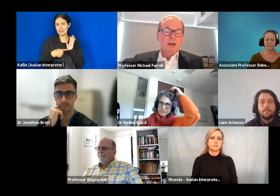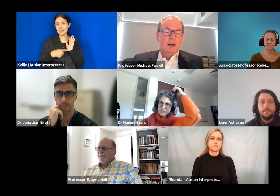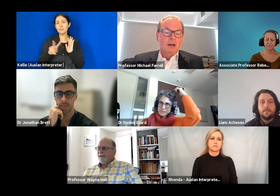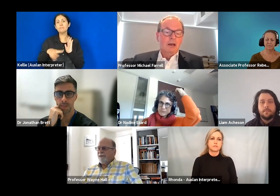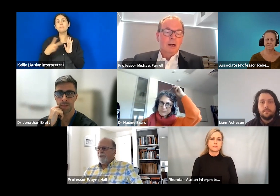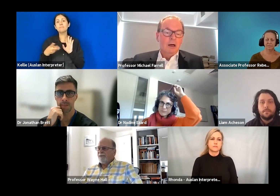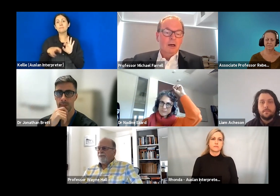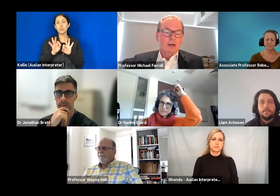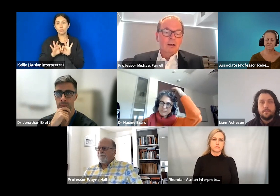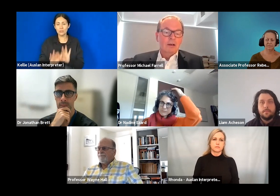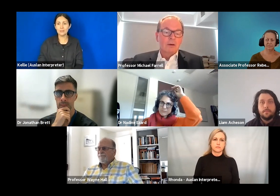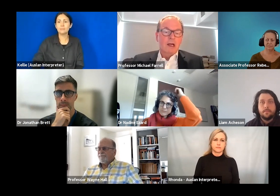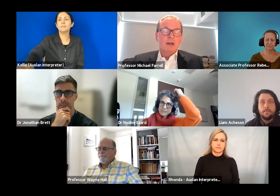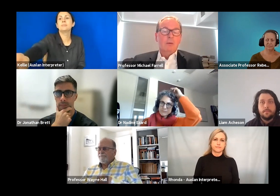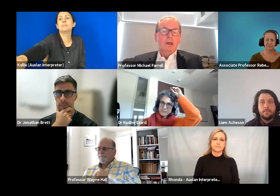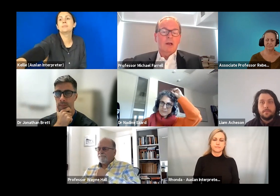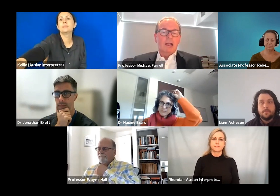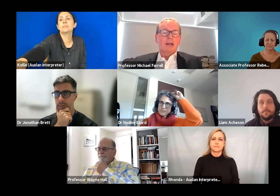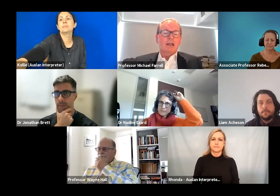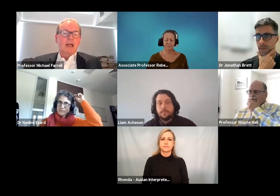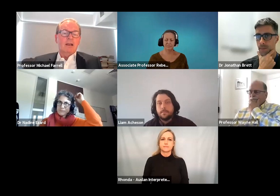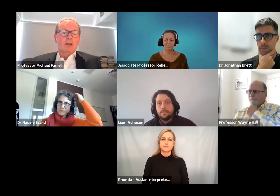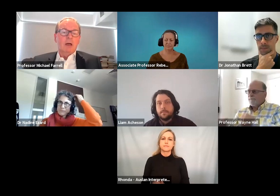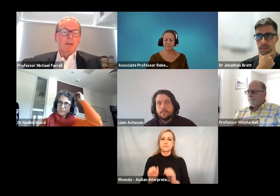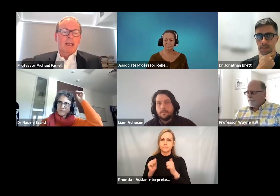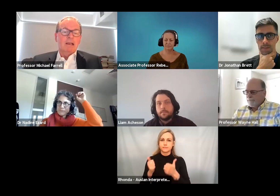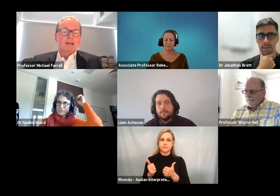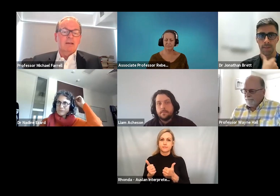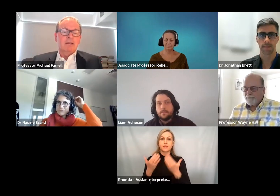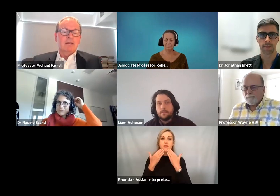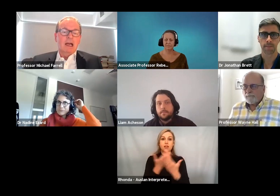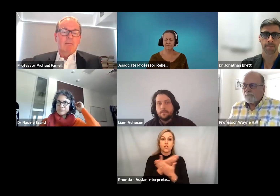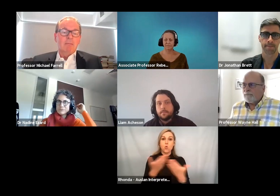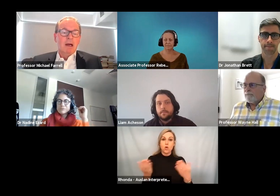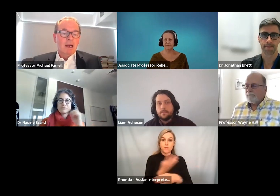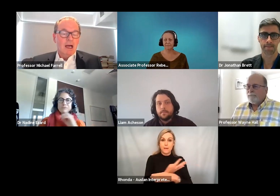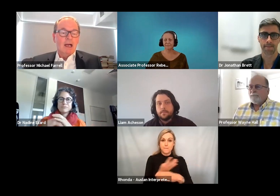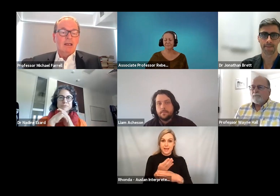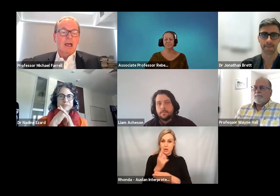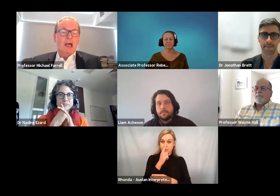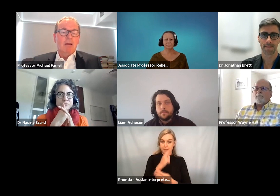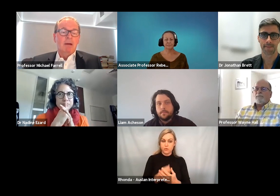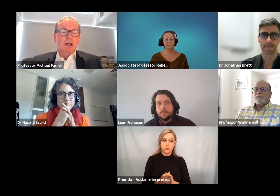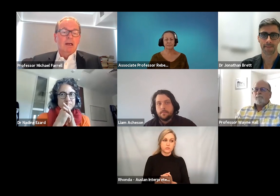to our clients. Right. Well, look, I'd like to thank all my panelists and